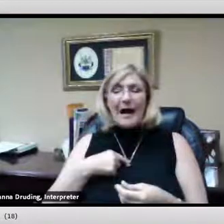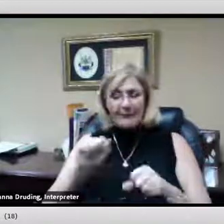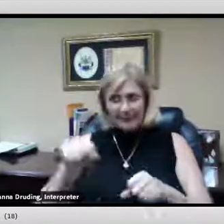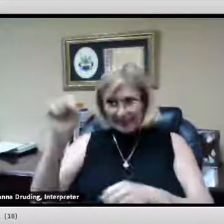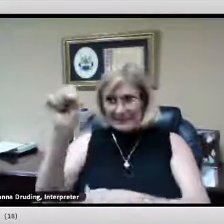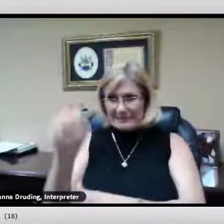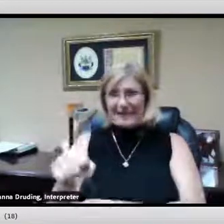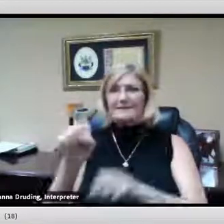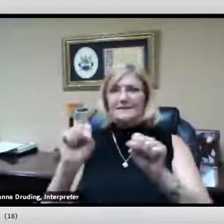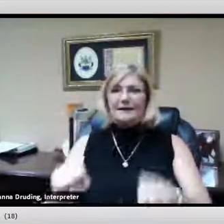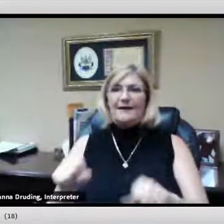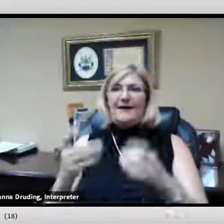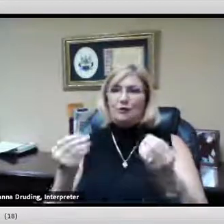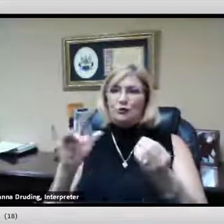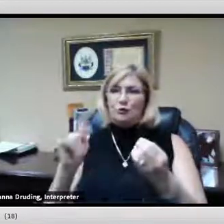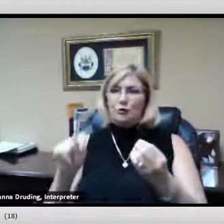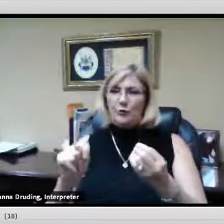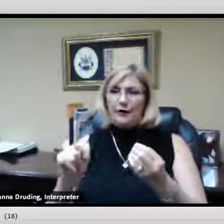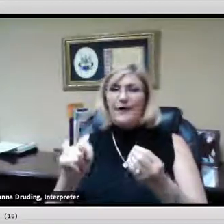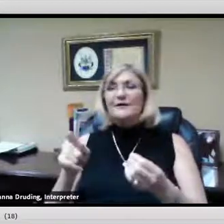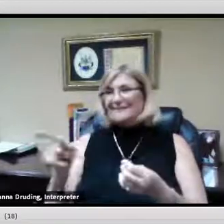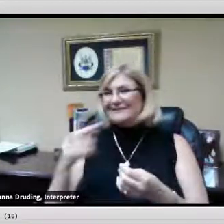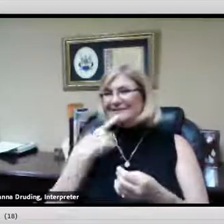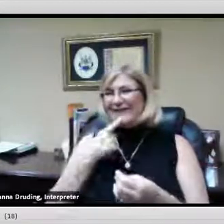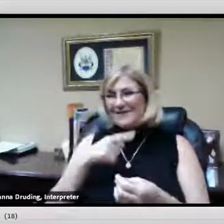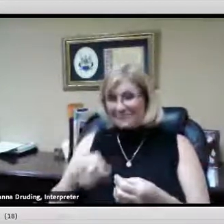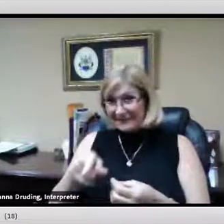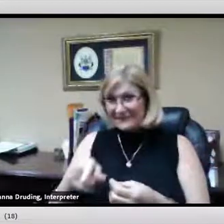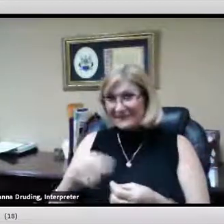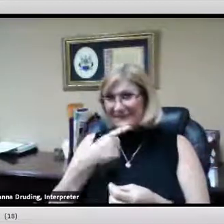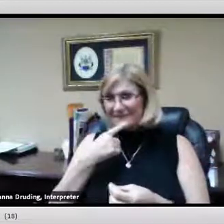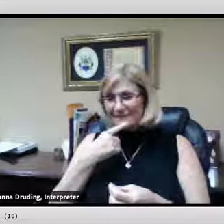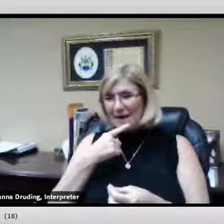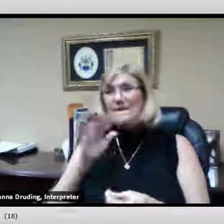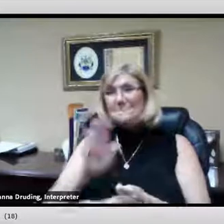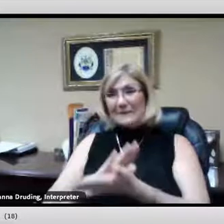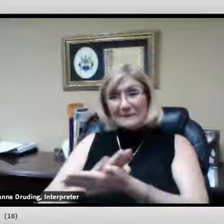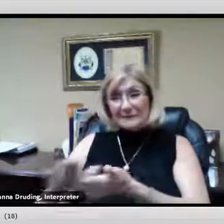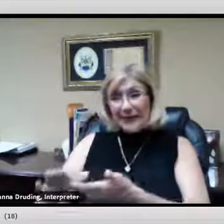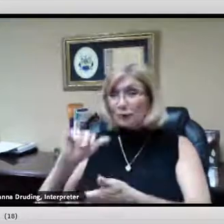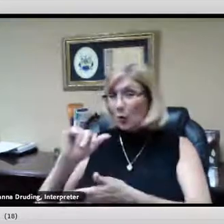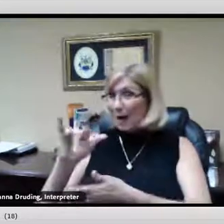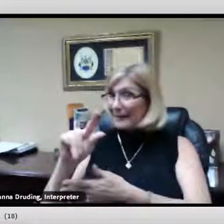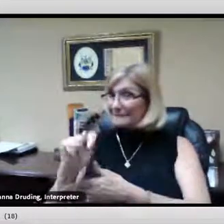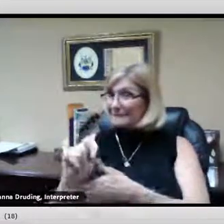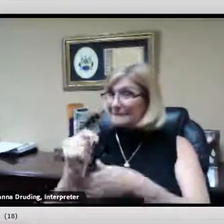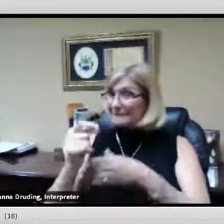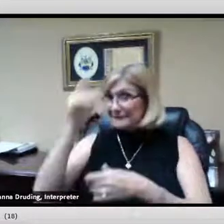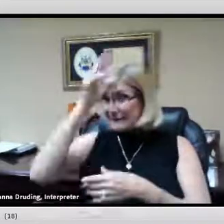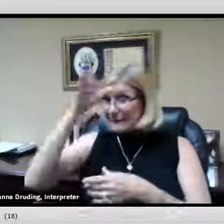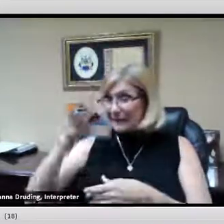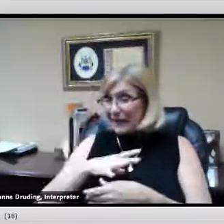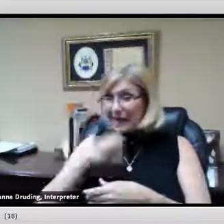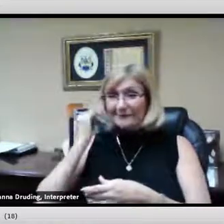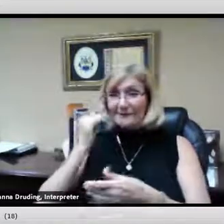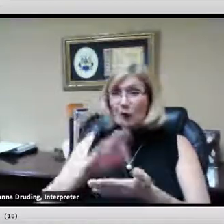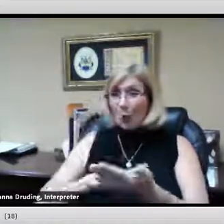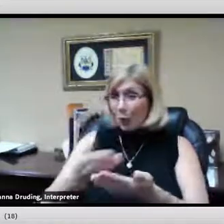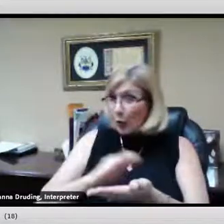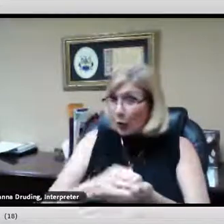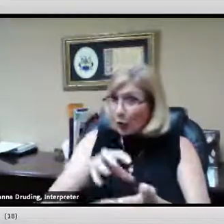Yes, I can do that. Yes, befriend your IT guys. I had a friend once who always baked cookies. If she had to go to the IT